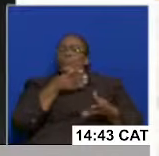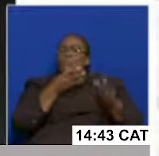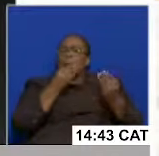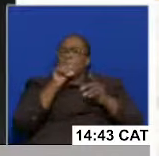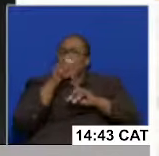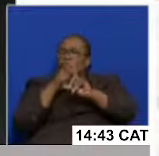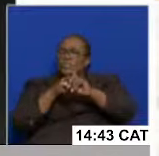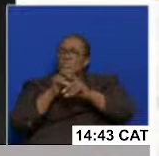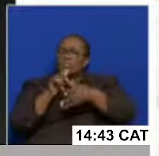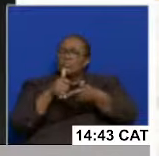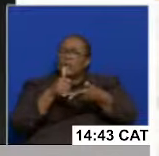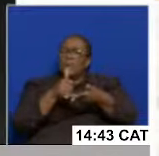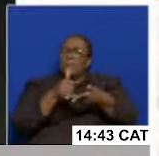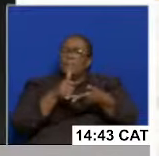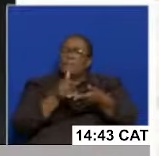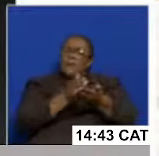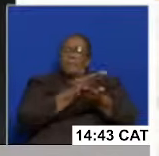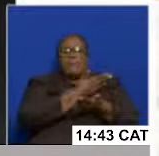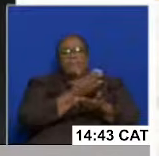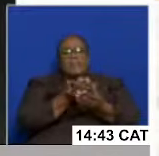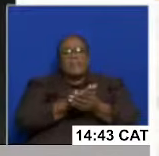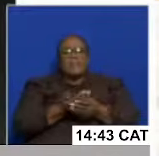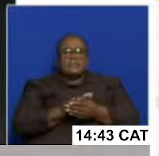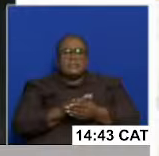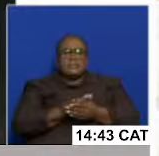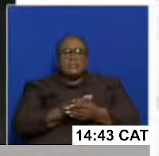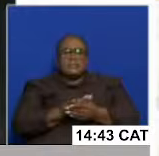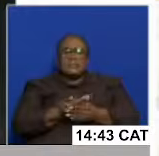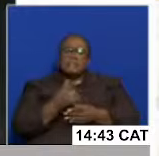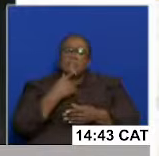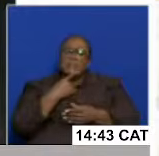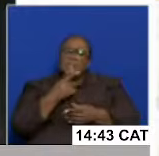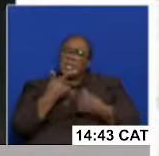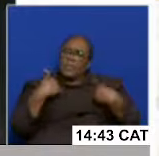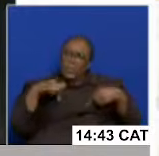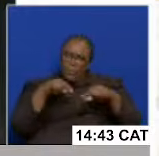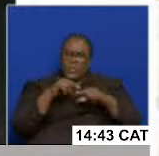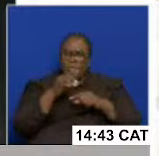I just said we'll get, I think, us maybe.